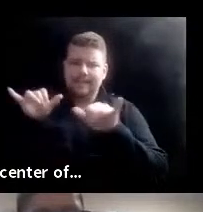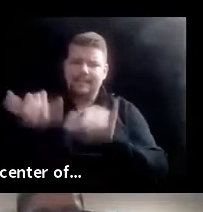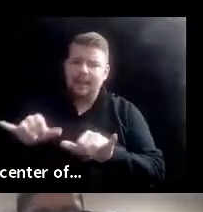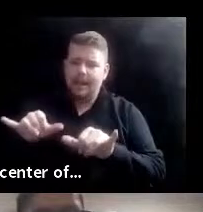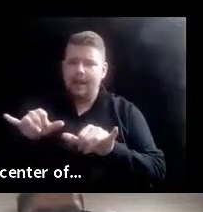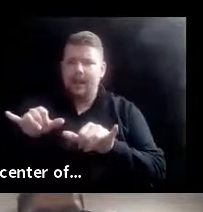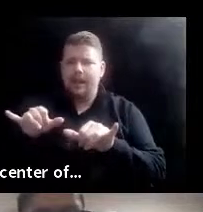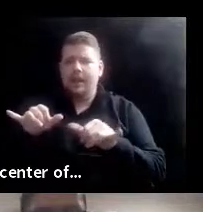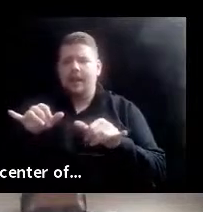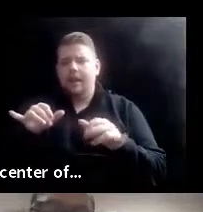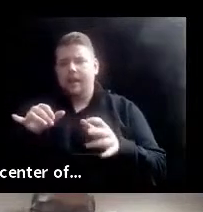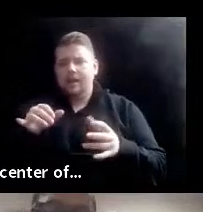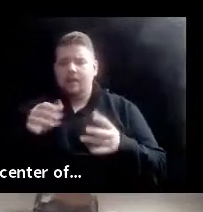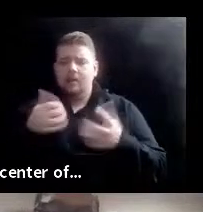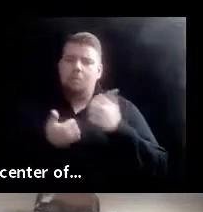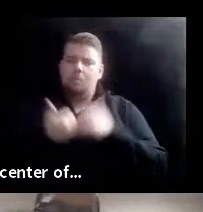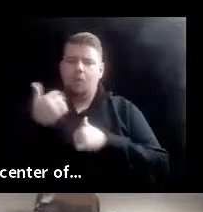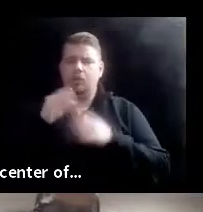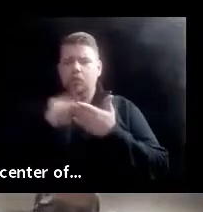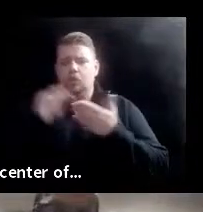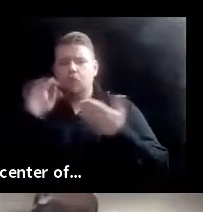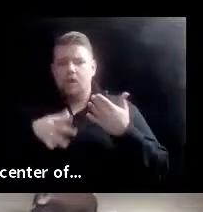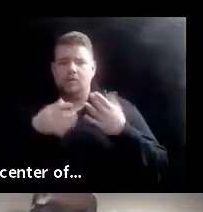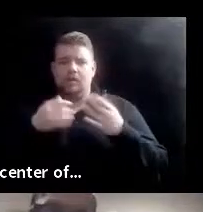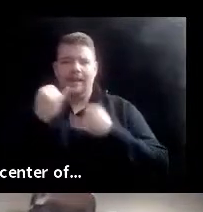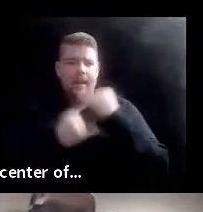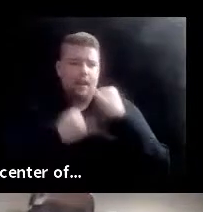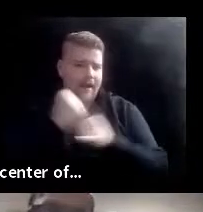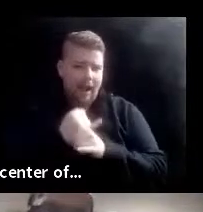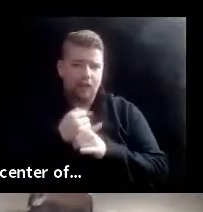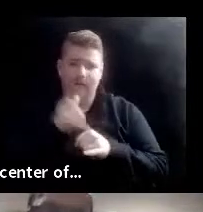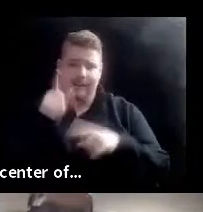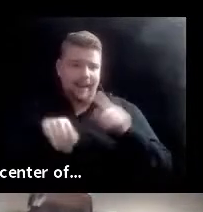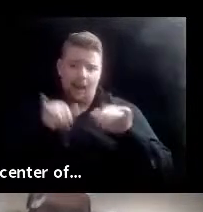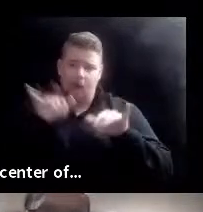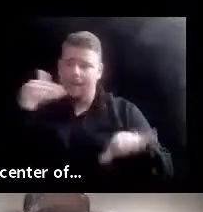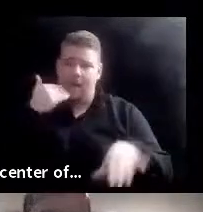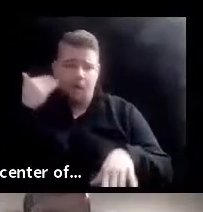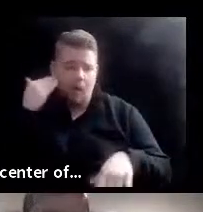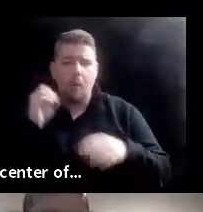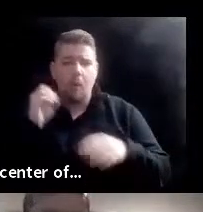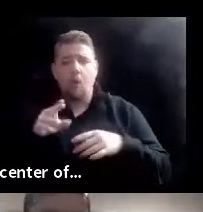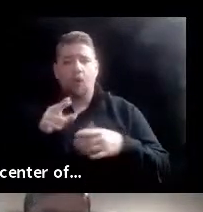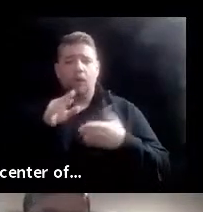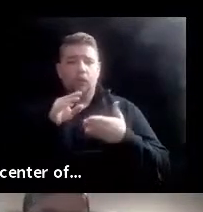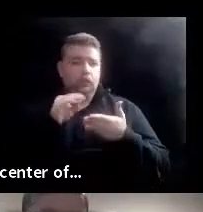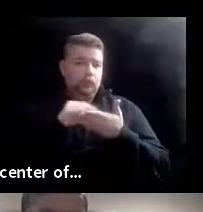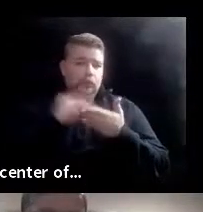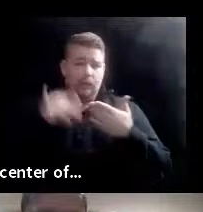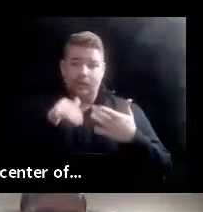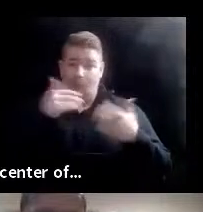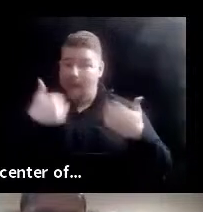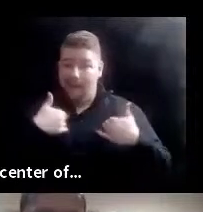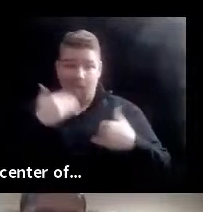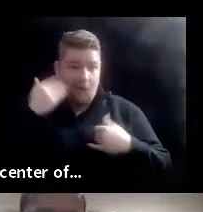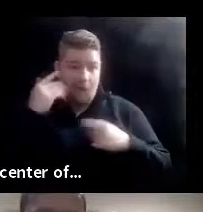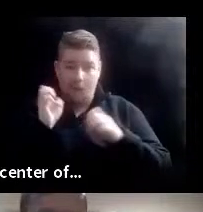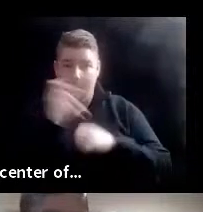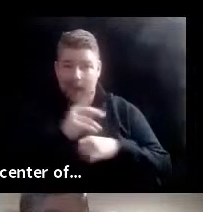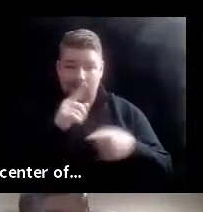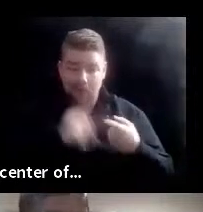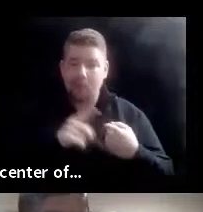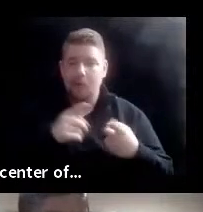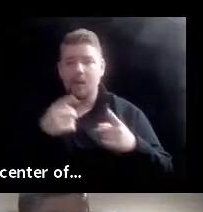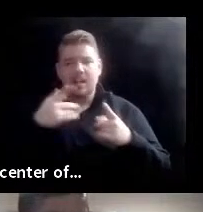are students that are either international students that can't get home or students that don't really have a home to go to. And so it's a